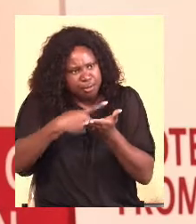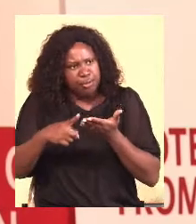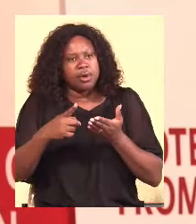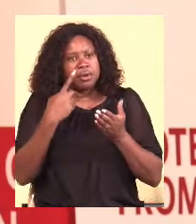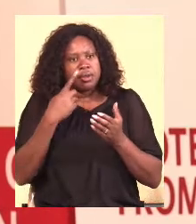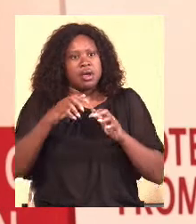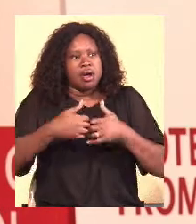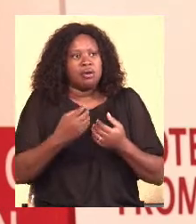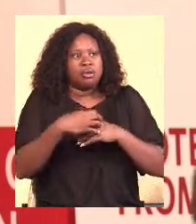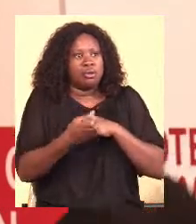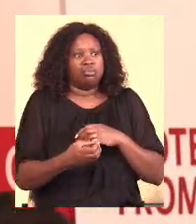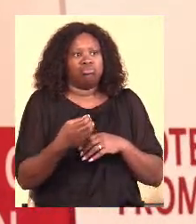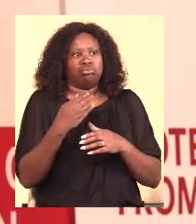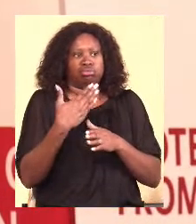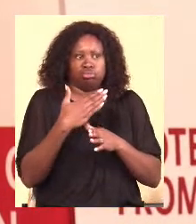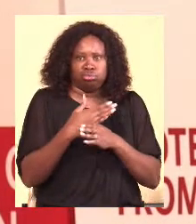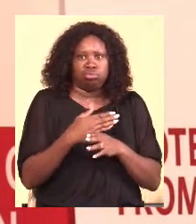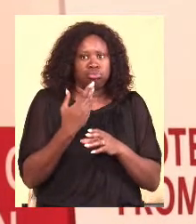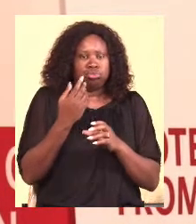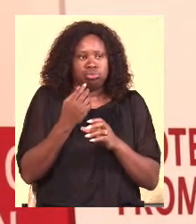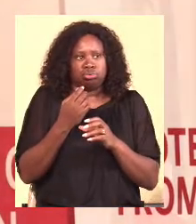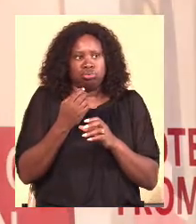losses. I thank you.